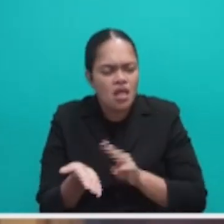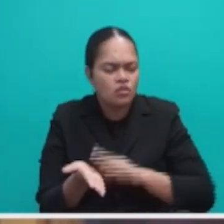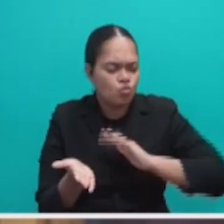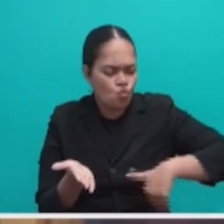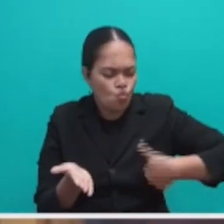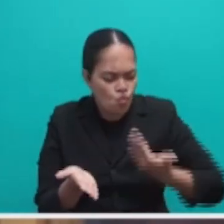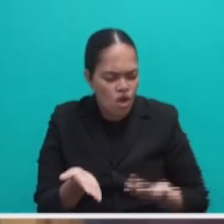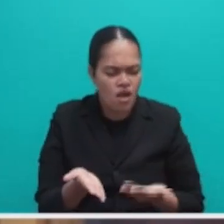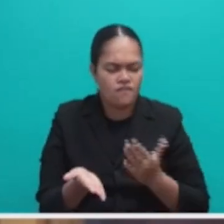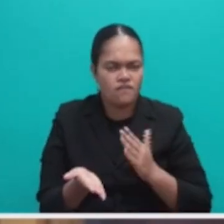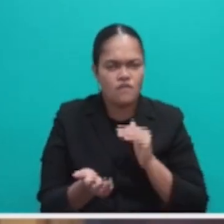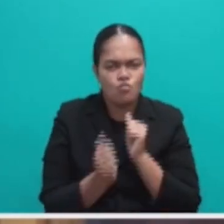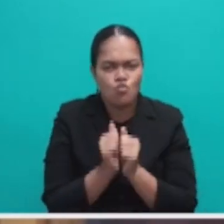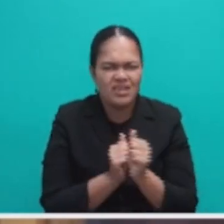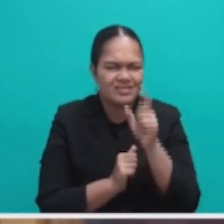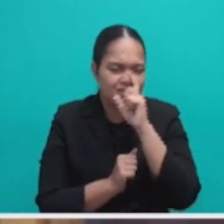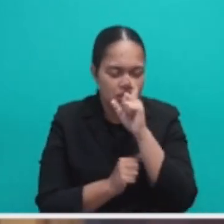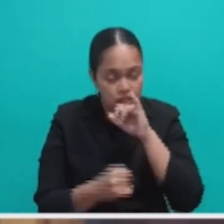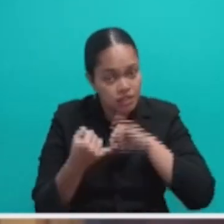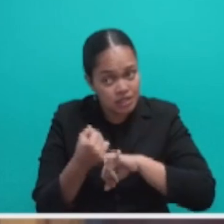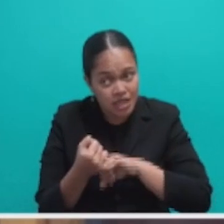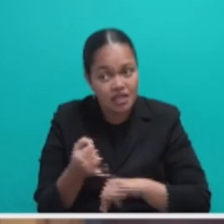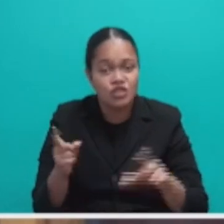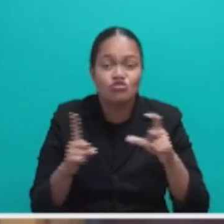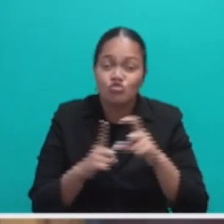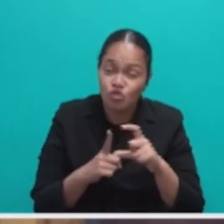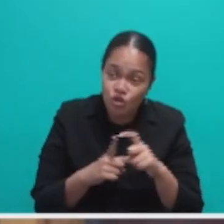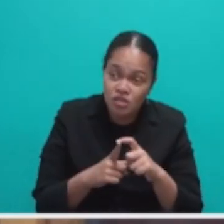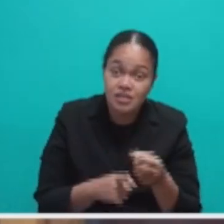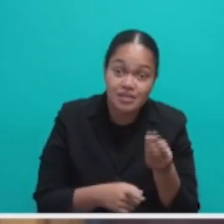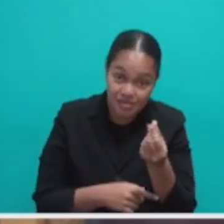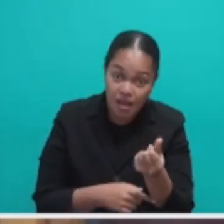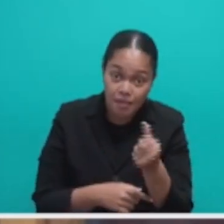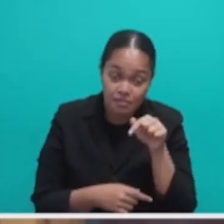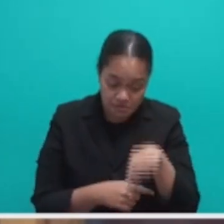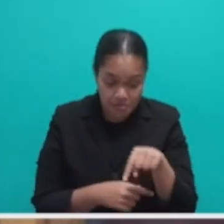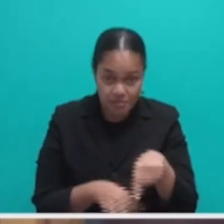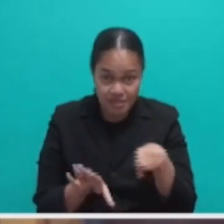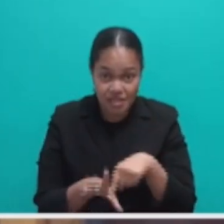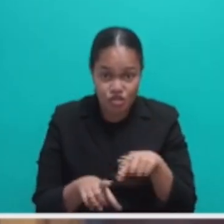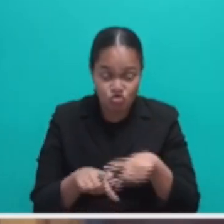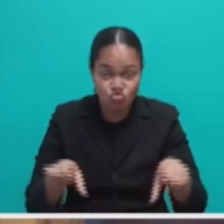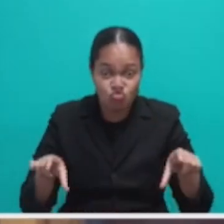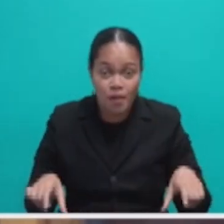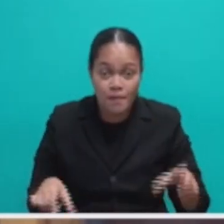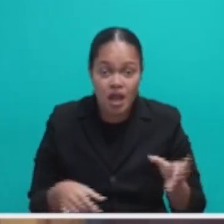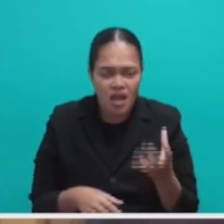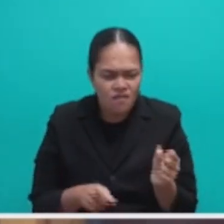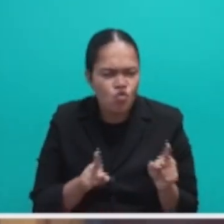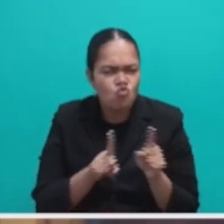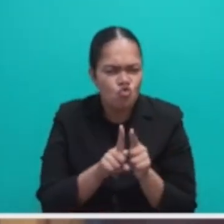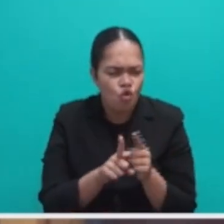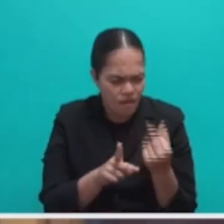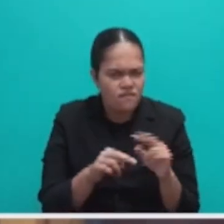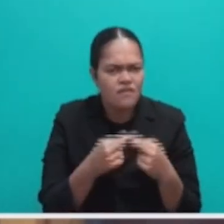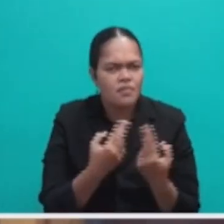husbands, brothers and sisters, sons and daughters. Some in this chamber might even have some close relatives serving in the Middle